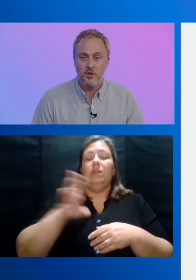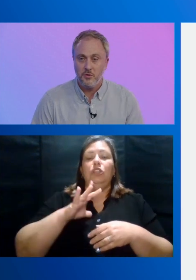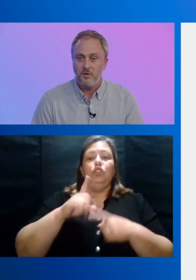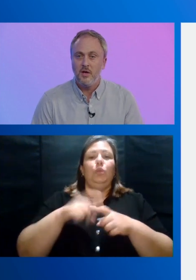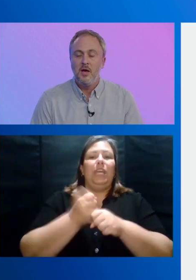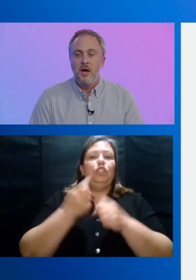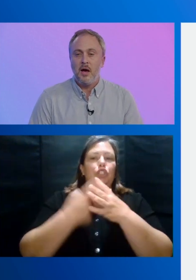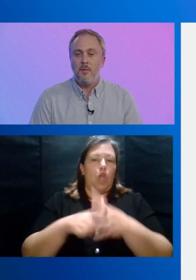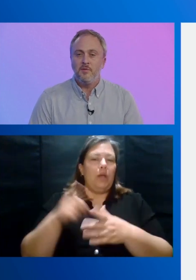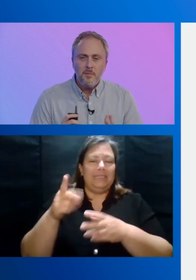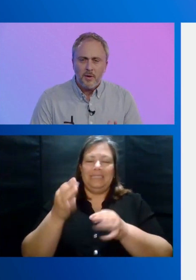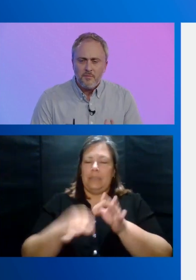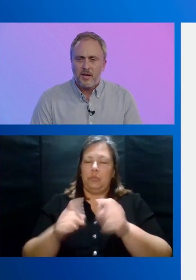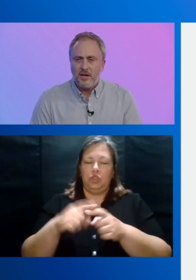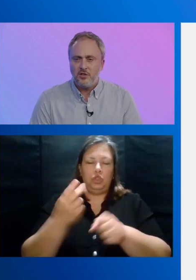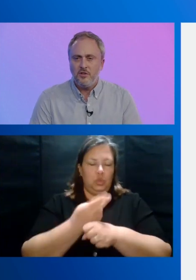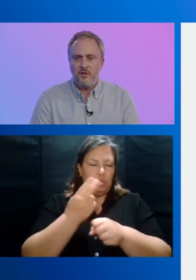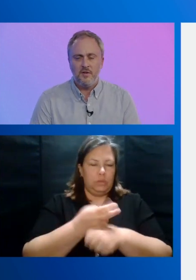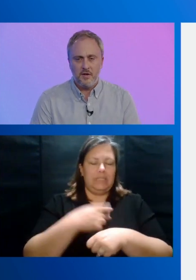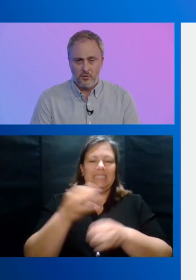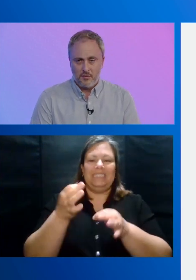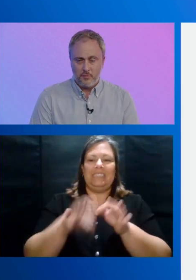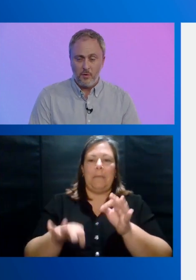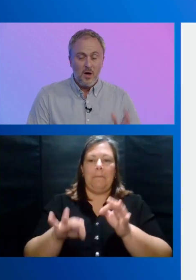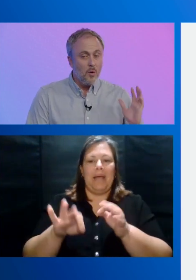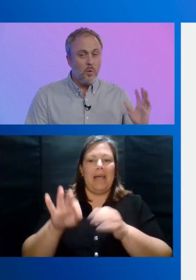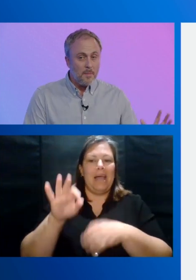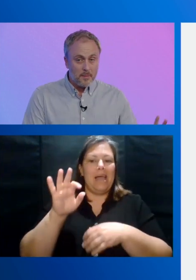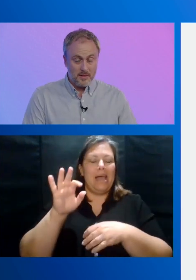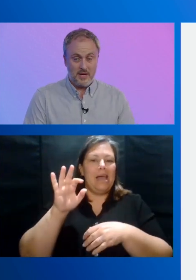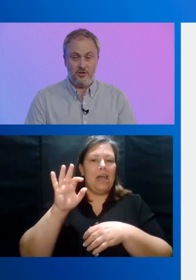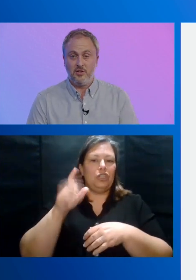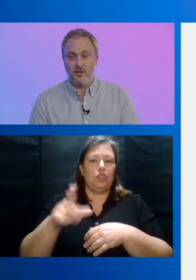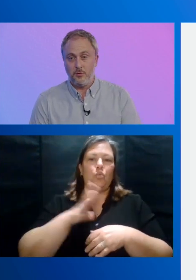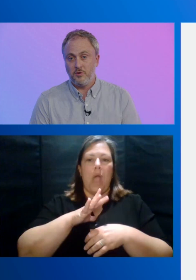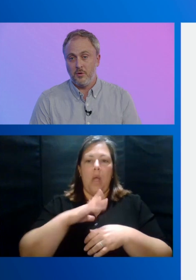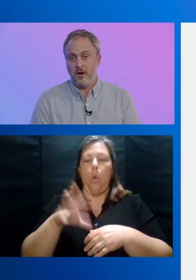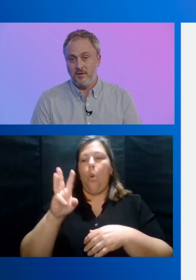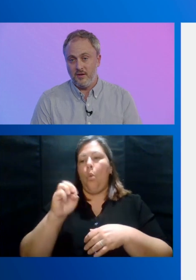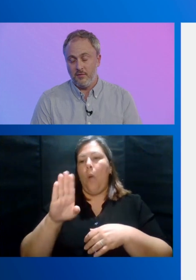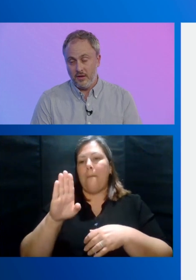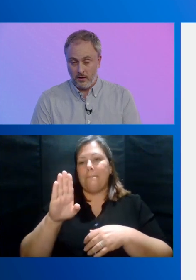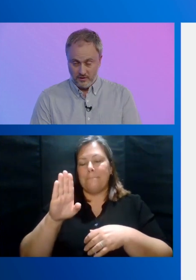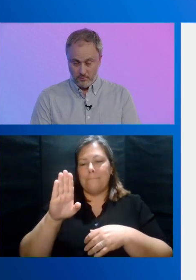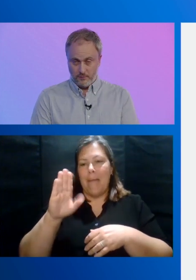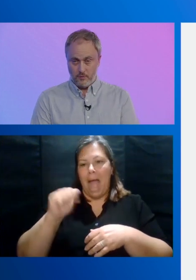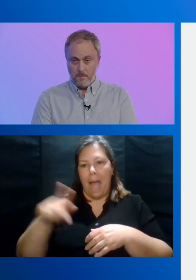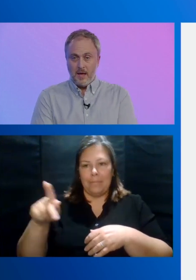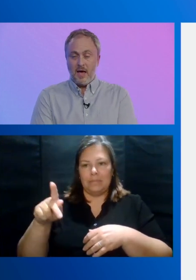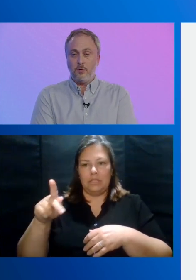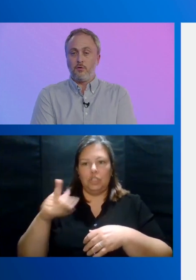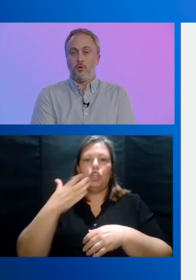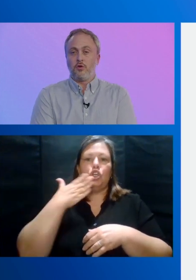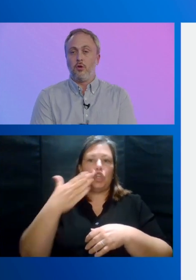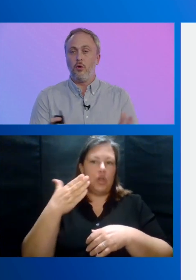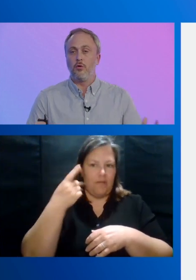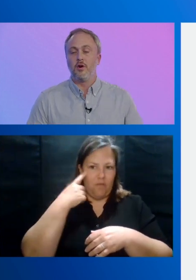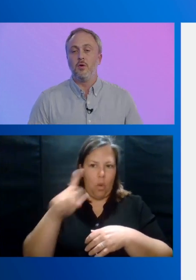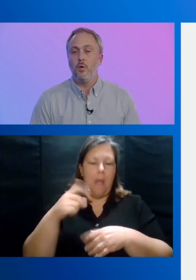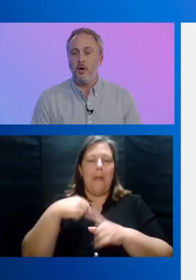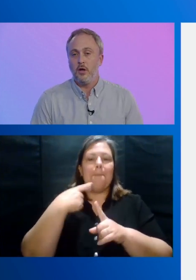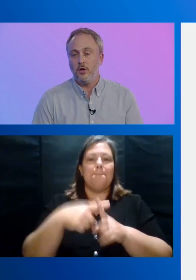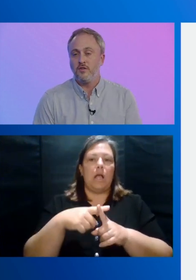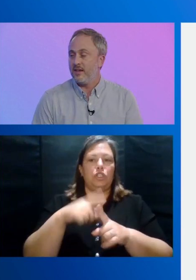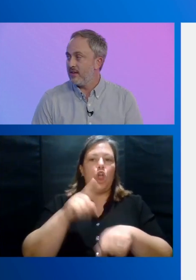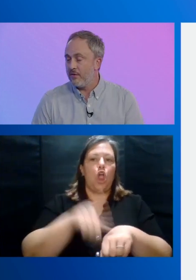to use. Simple invocations, I think they're great for. Web applications are also ideal for. And of course, longer